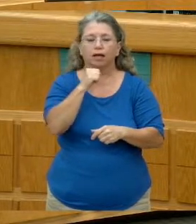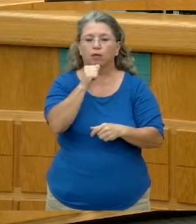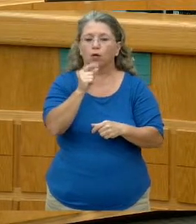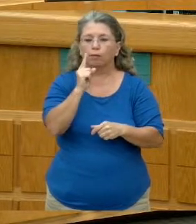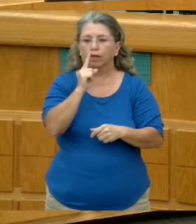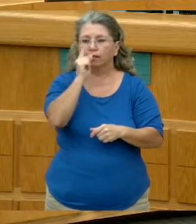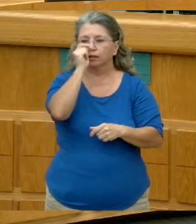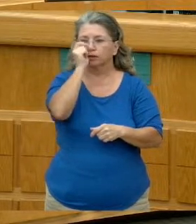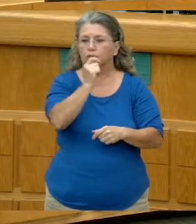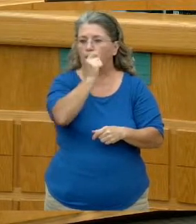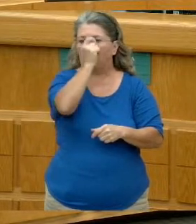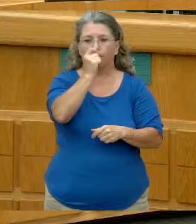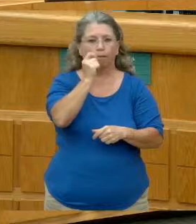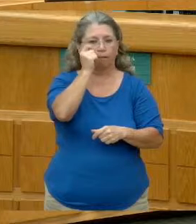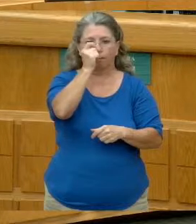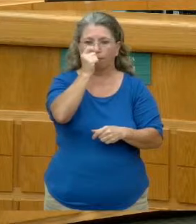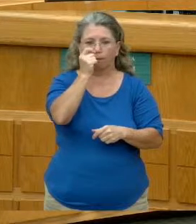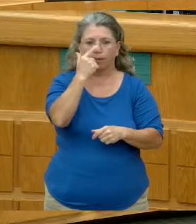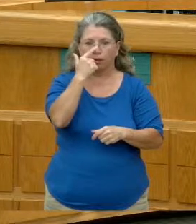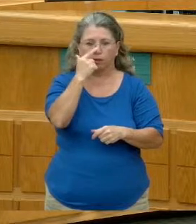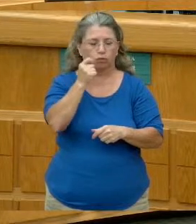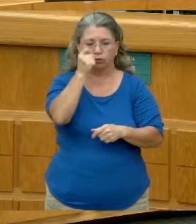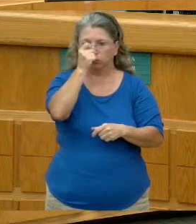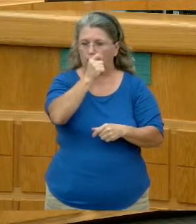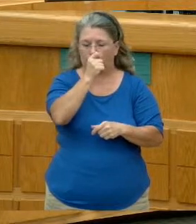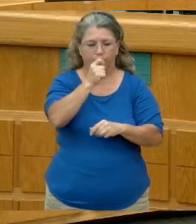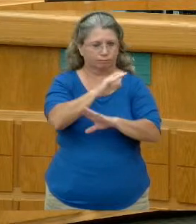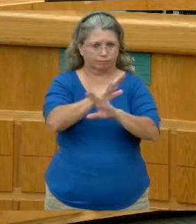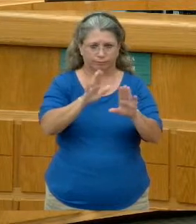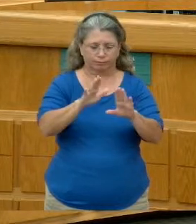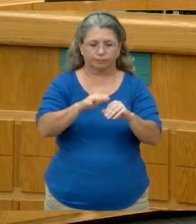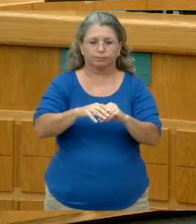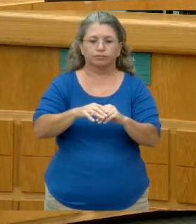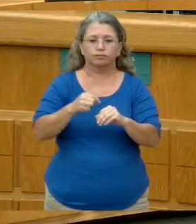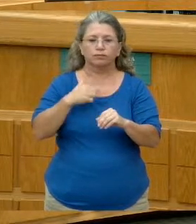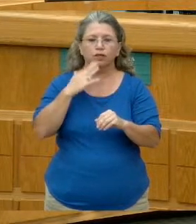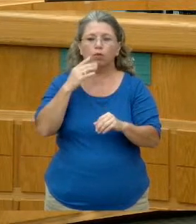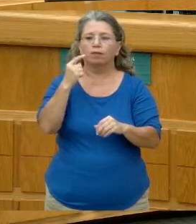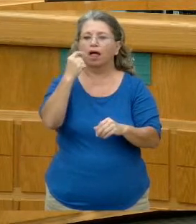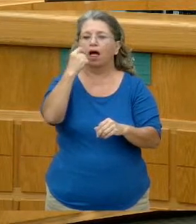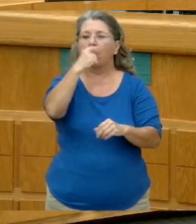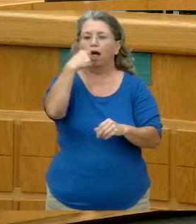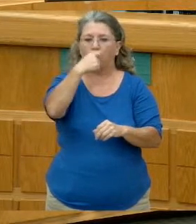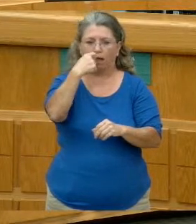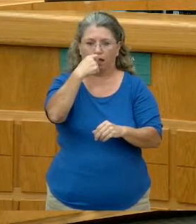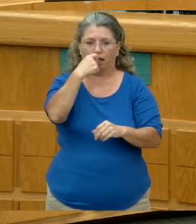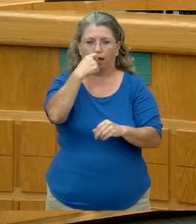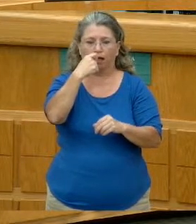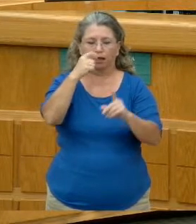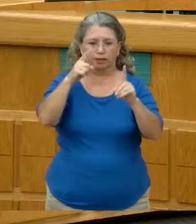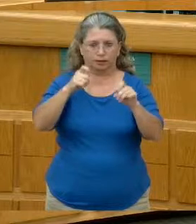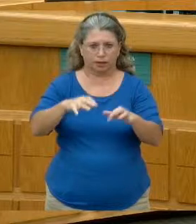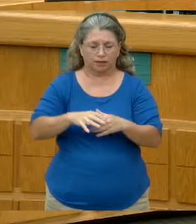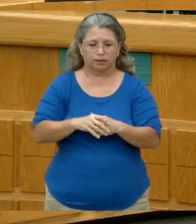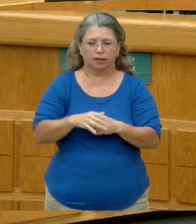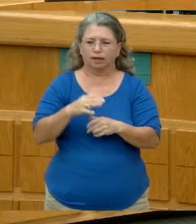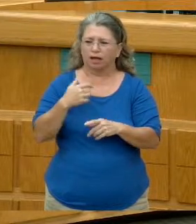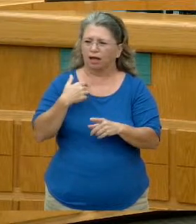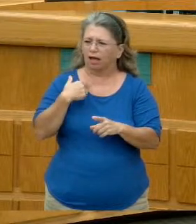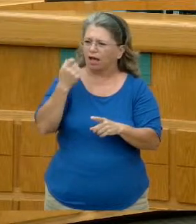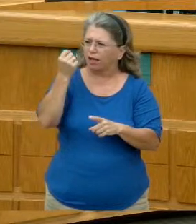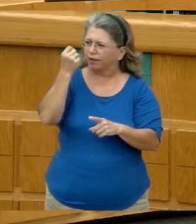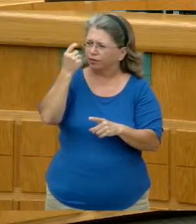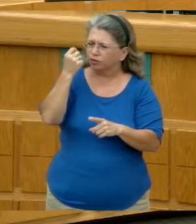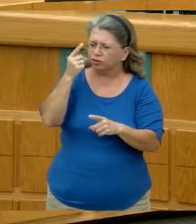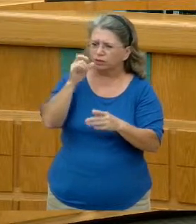be a swab in your nose. It will be you open your mouth. And you take this test. And I understand that